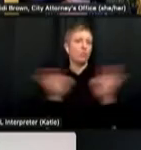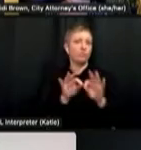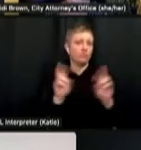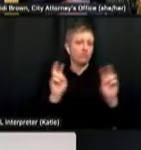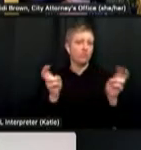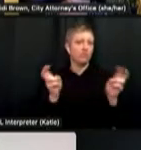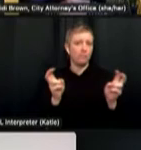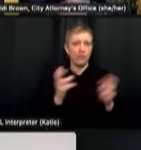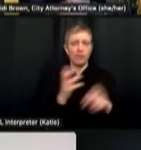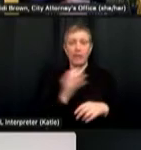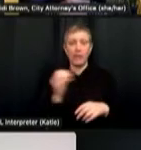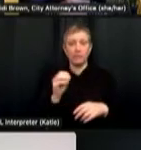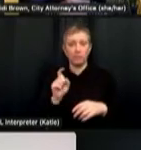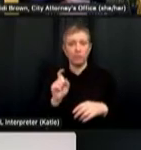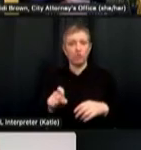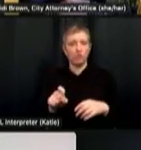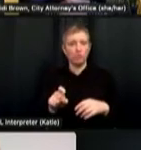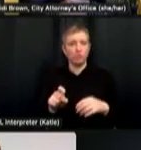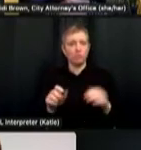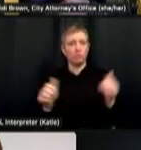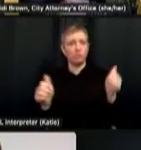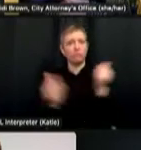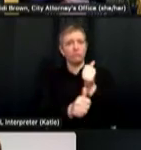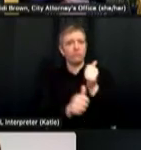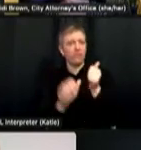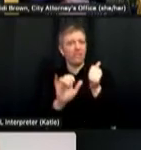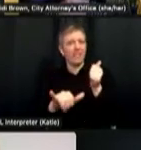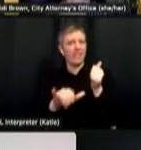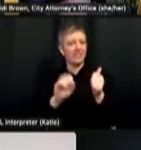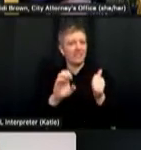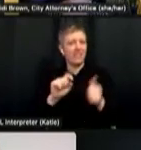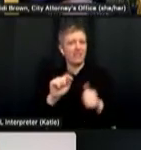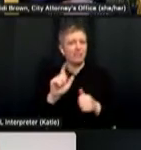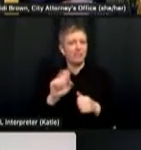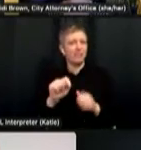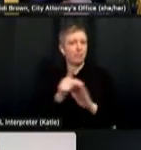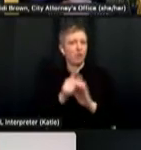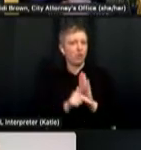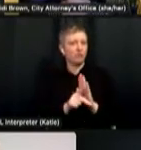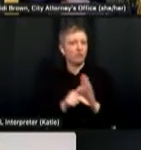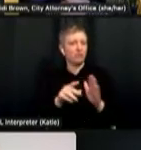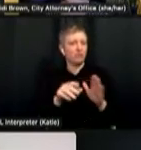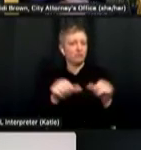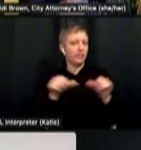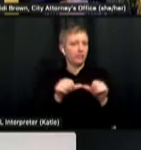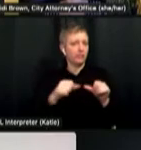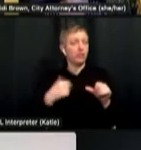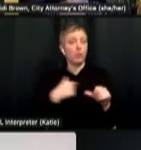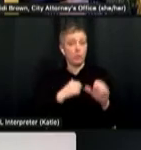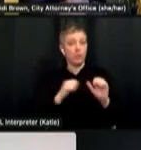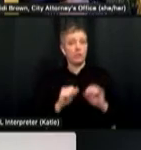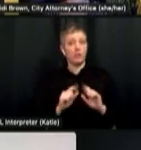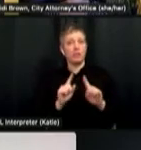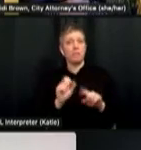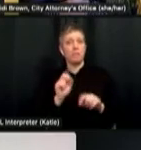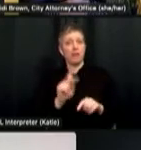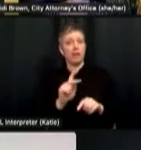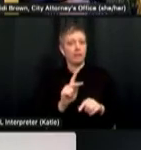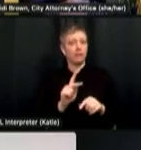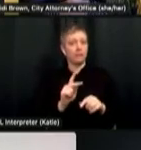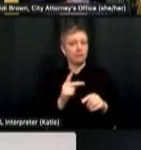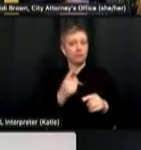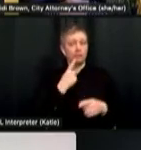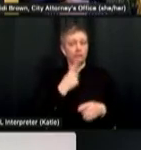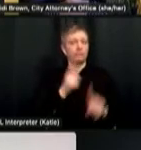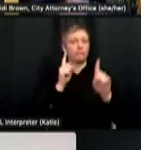the settlement policy area that we can be able to come back and be effective. What we're hearing and